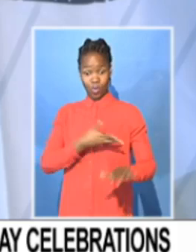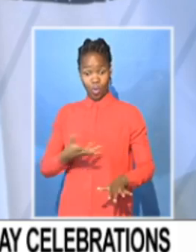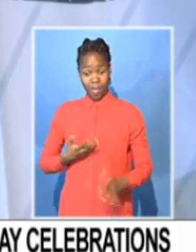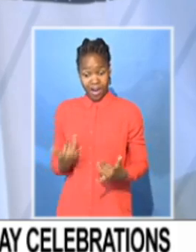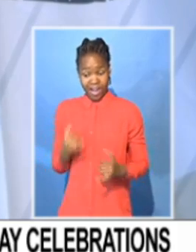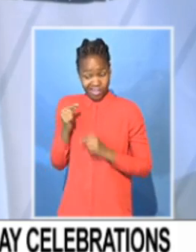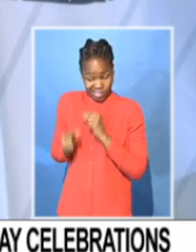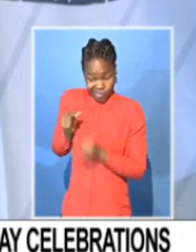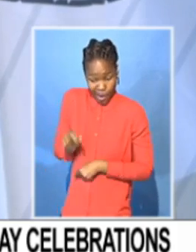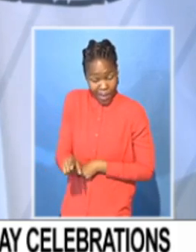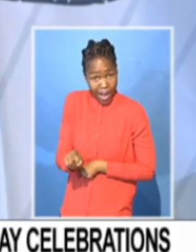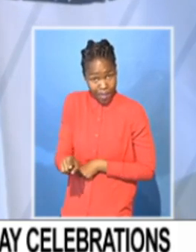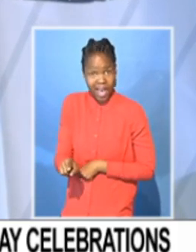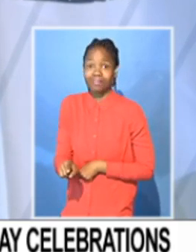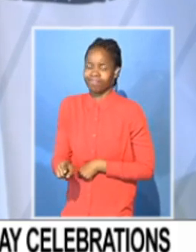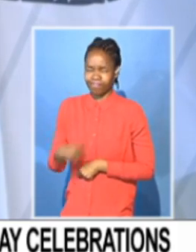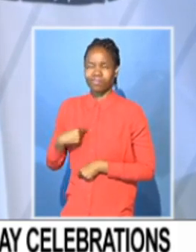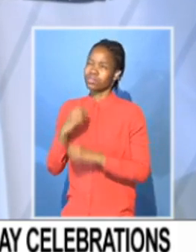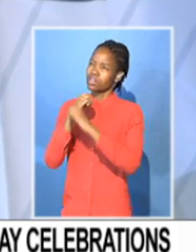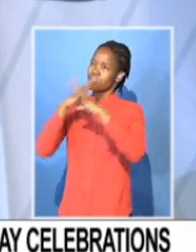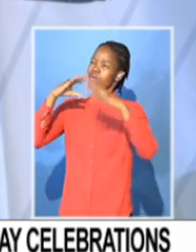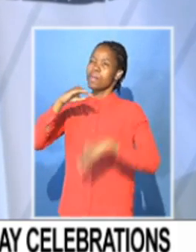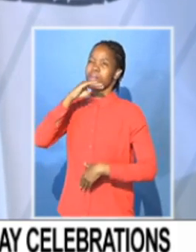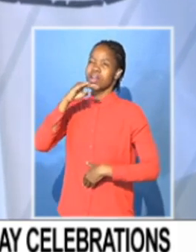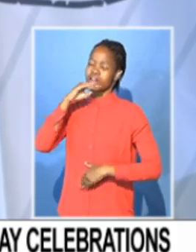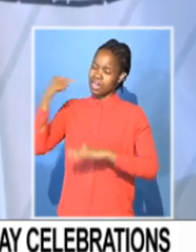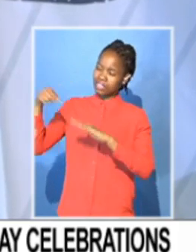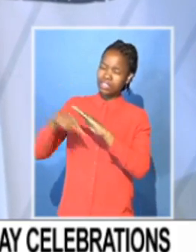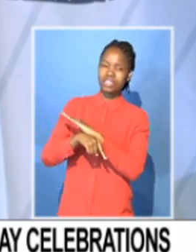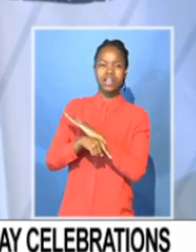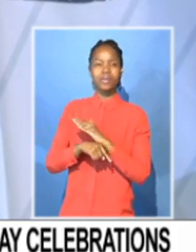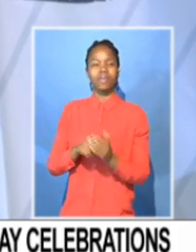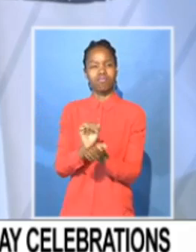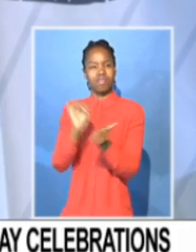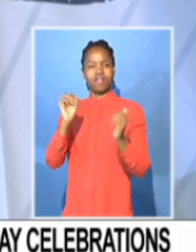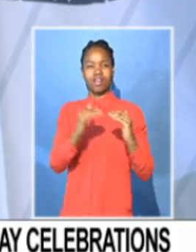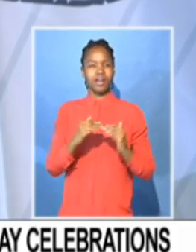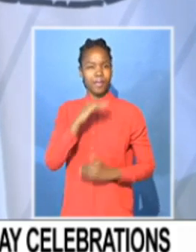complete the meaning of freedom and the understanding of it.